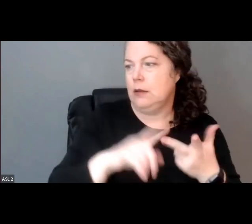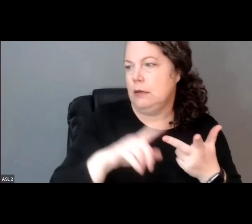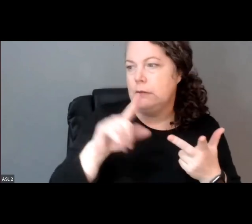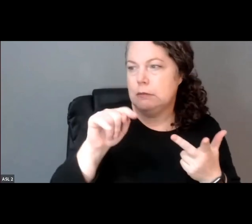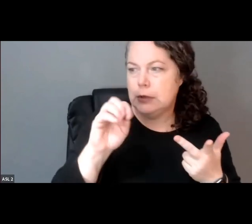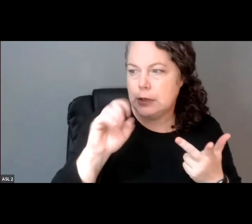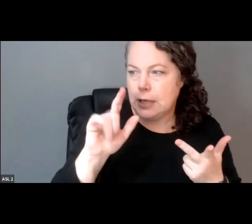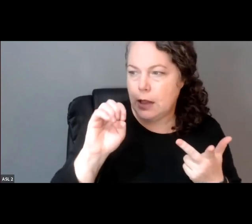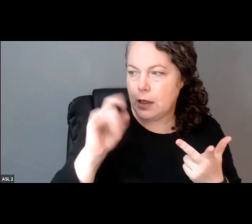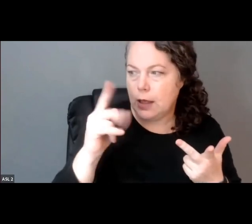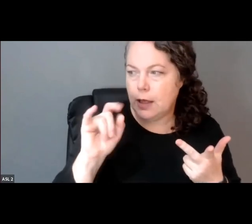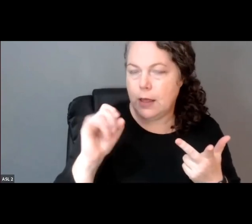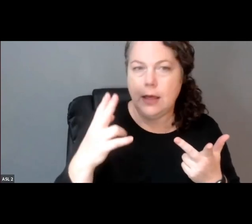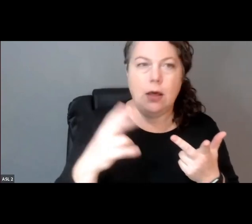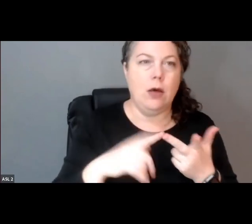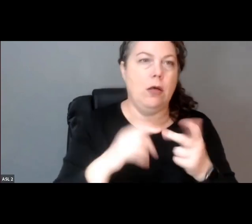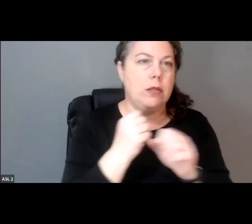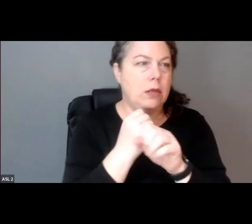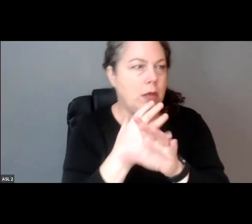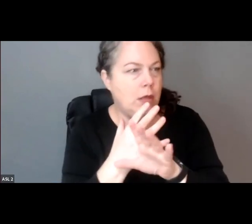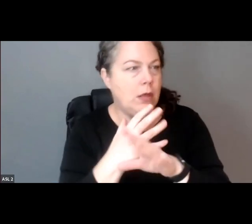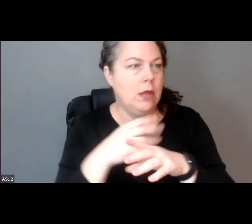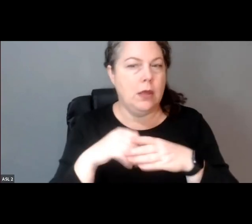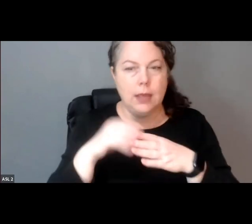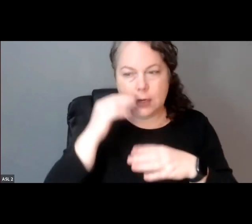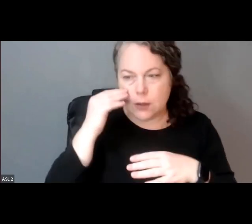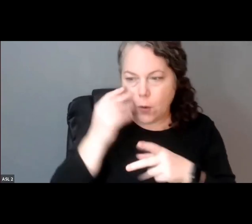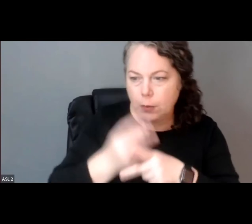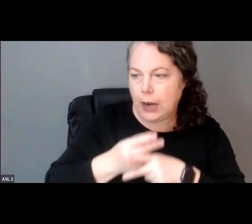healthcare, in-home monitoring and care.